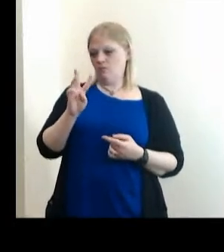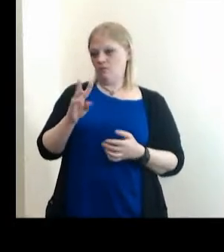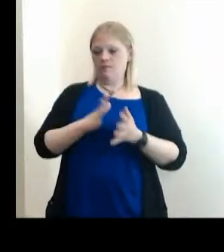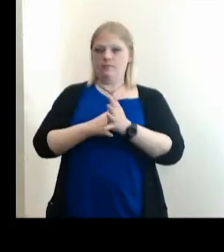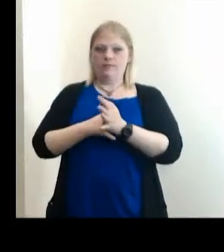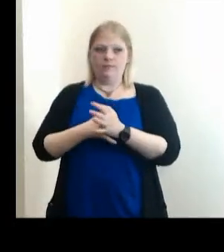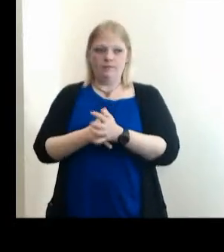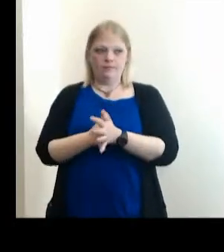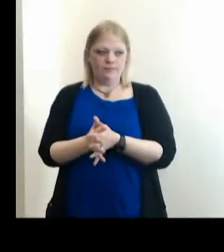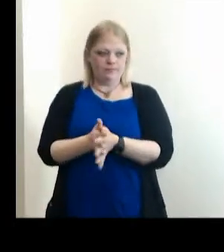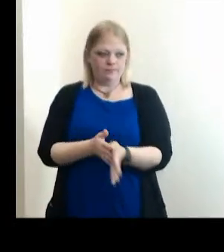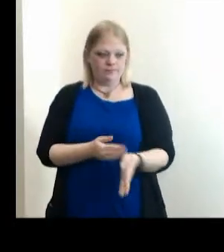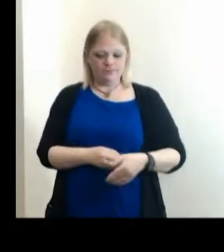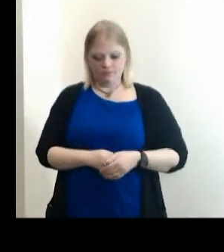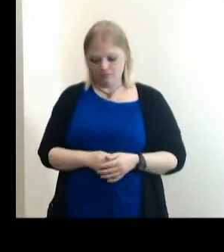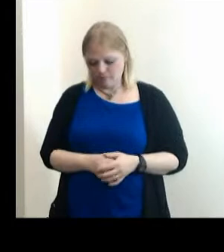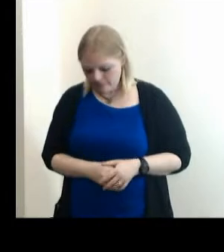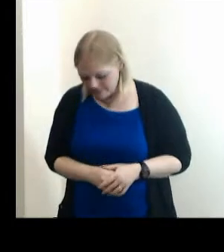WKBW-TV.